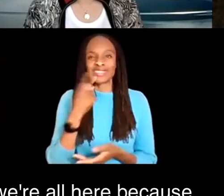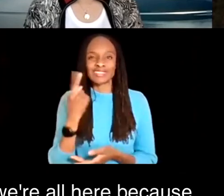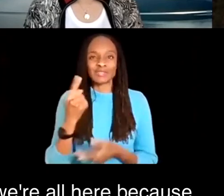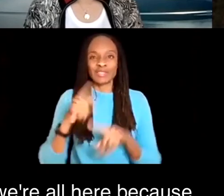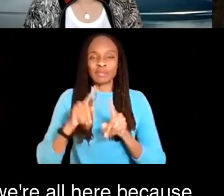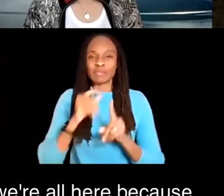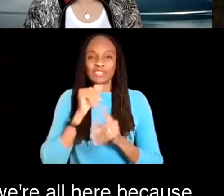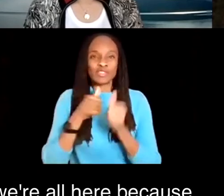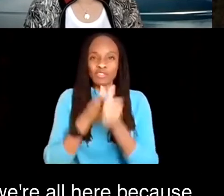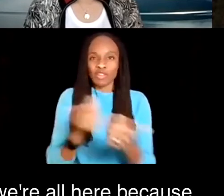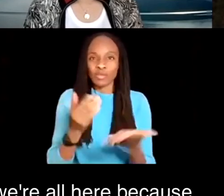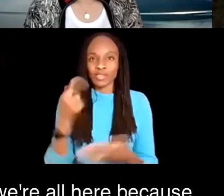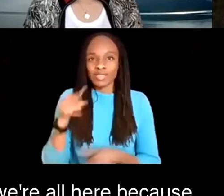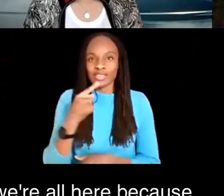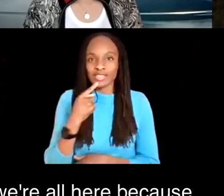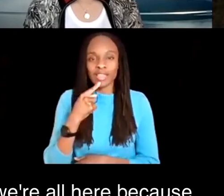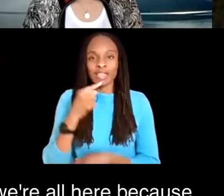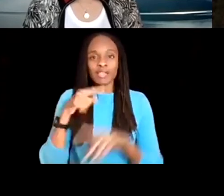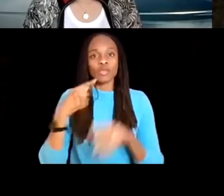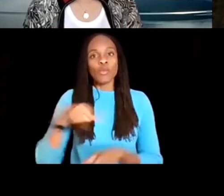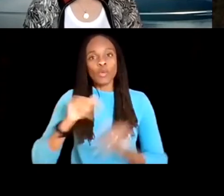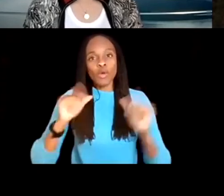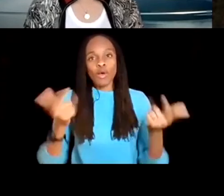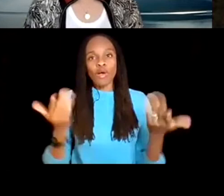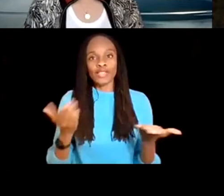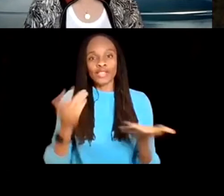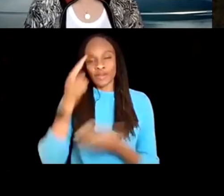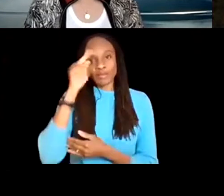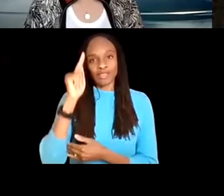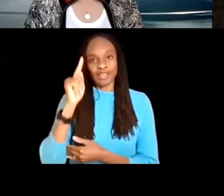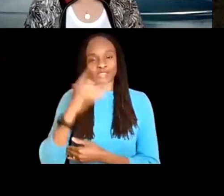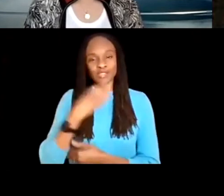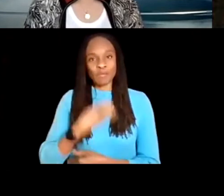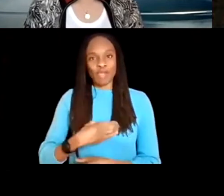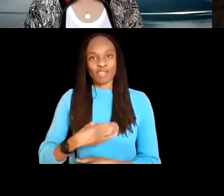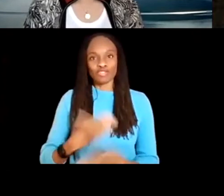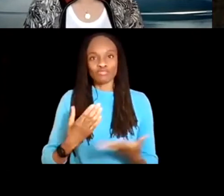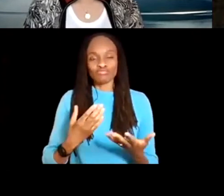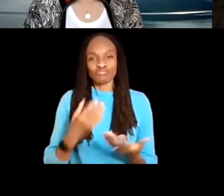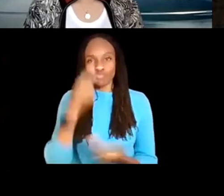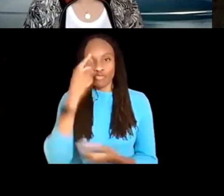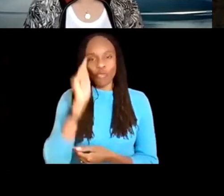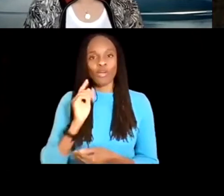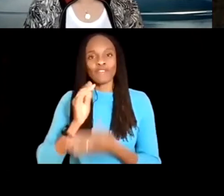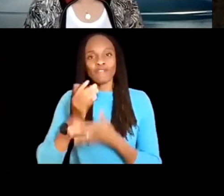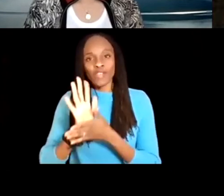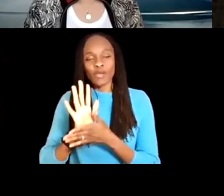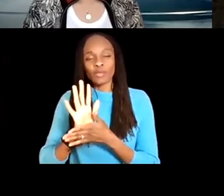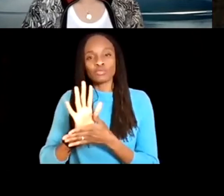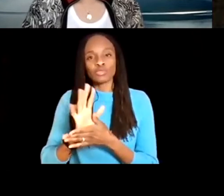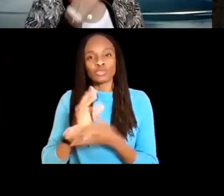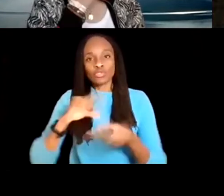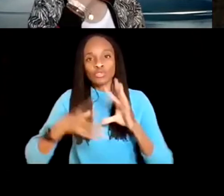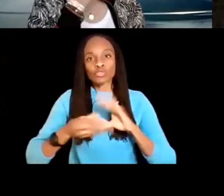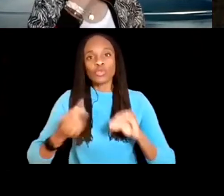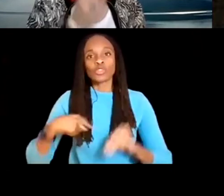here because of our passion for film. So, you know, the stories that we're trying to tell, you know,